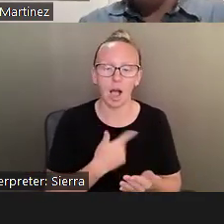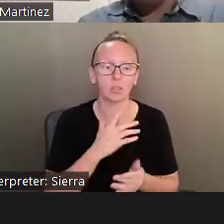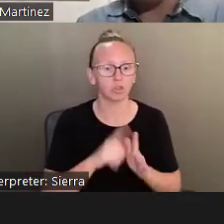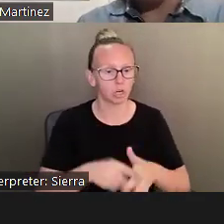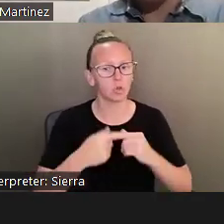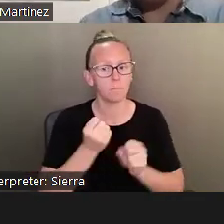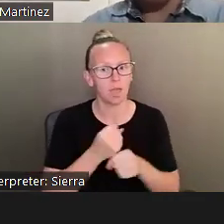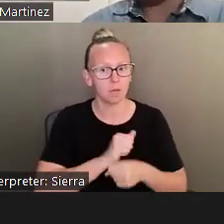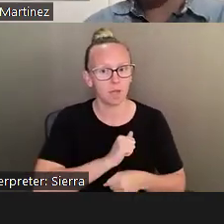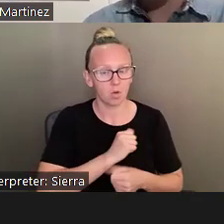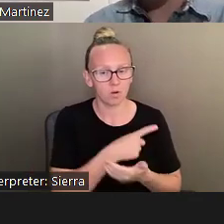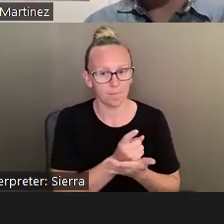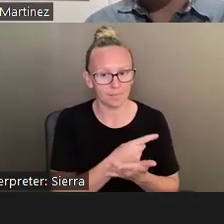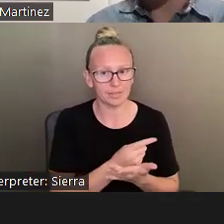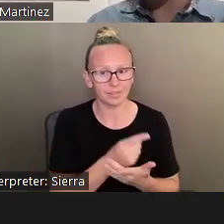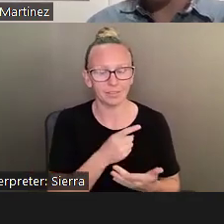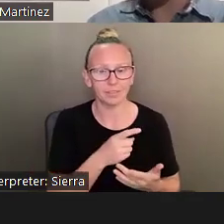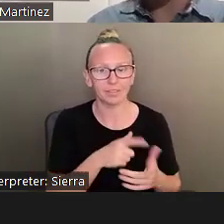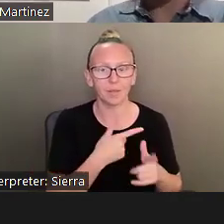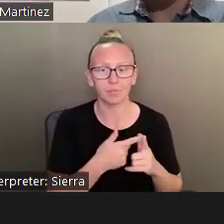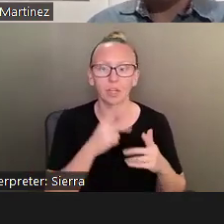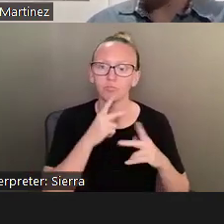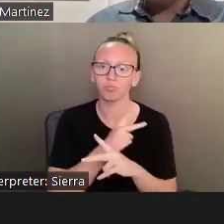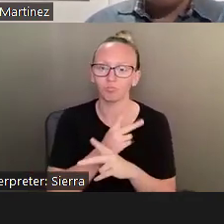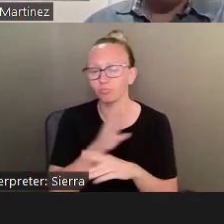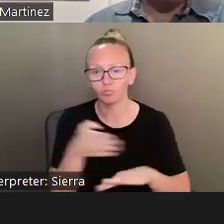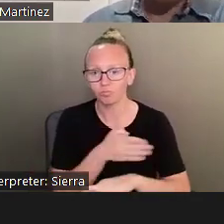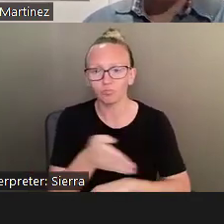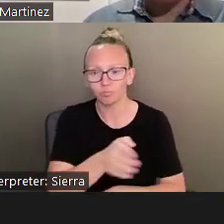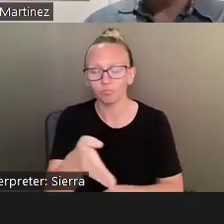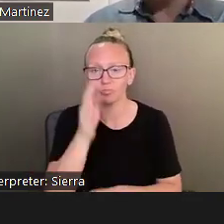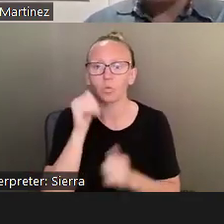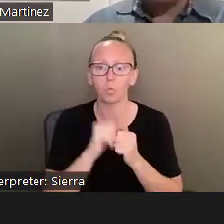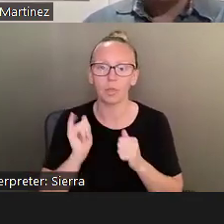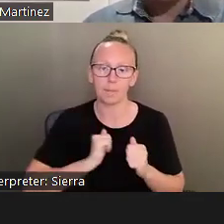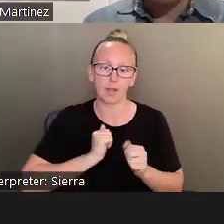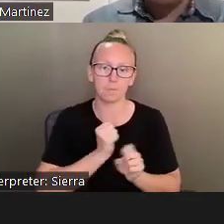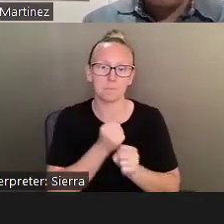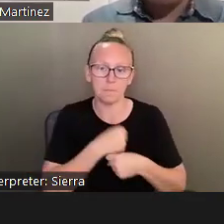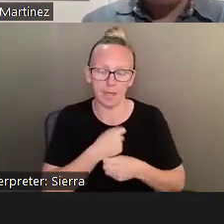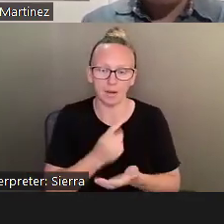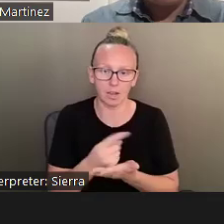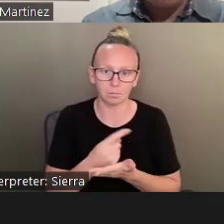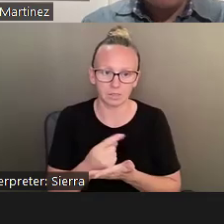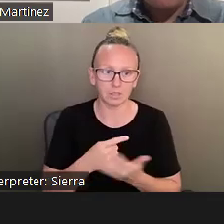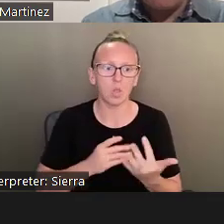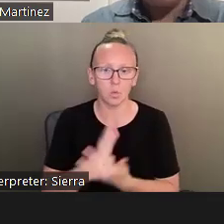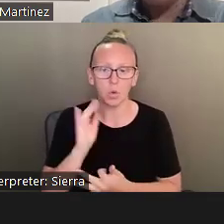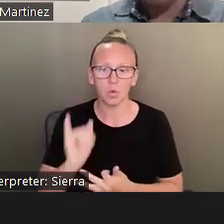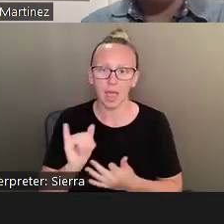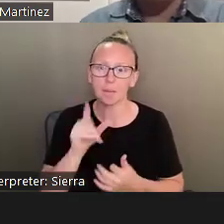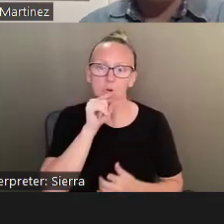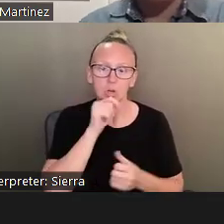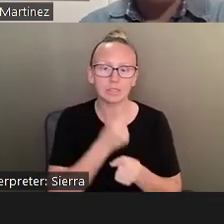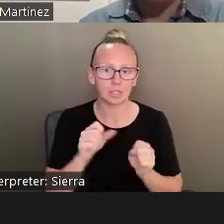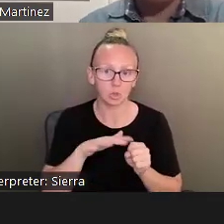field, and navigating through the Montrose Point Bird Sanctuary with this manual compass that I constructed on site. I